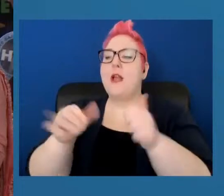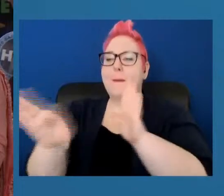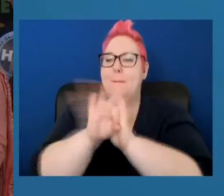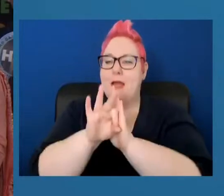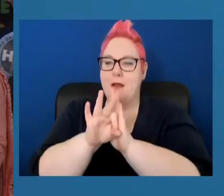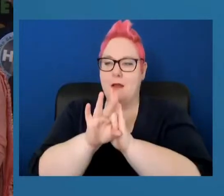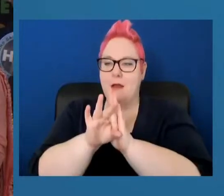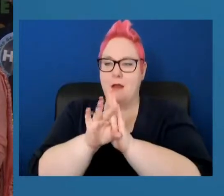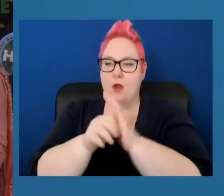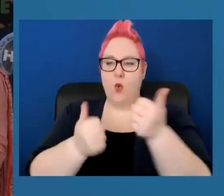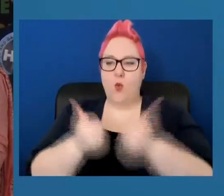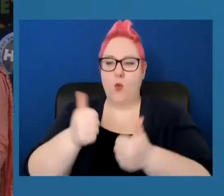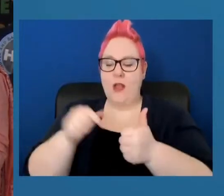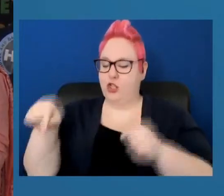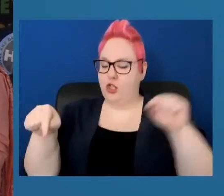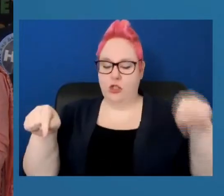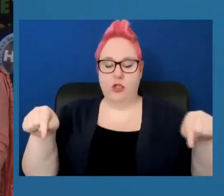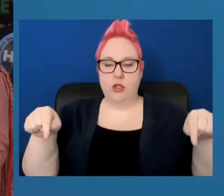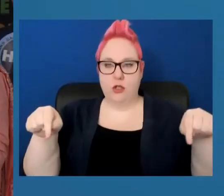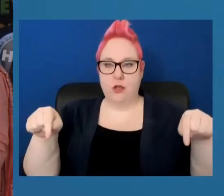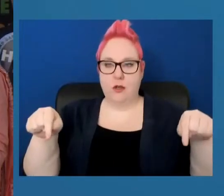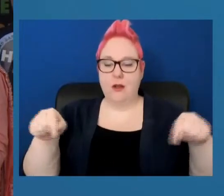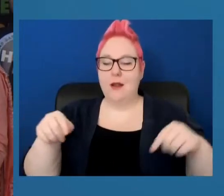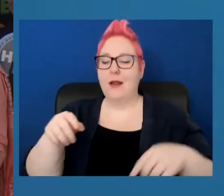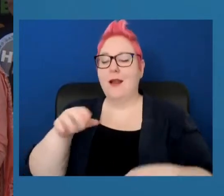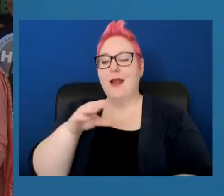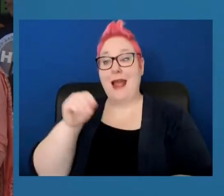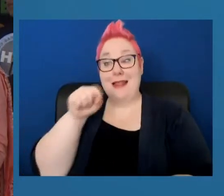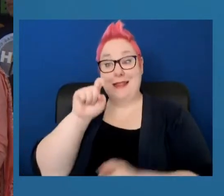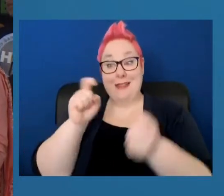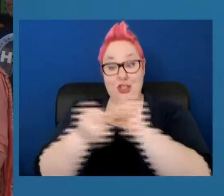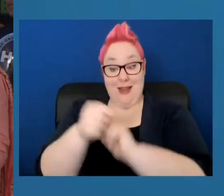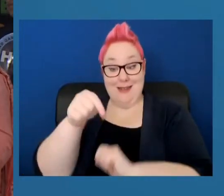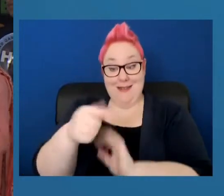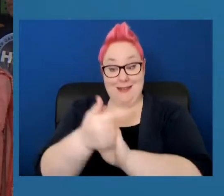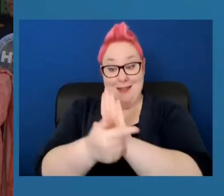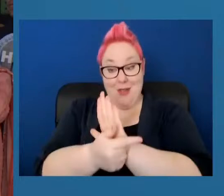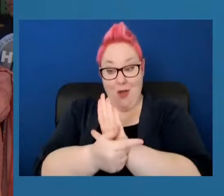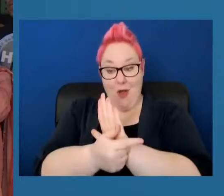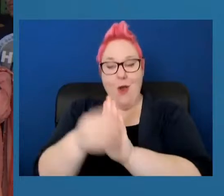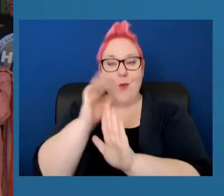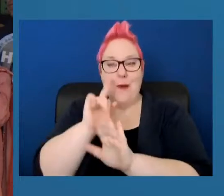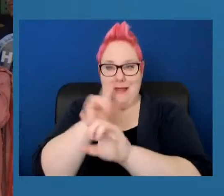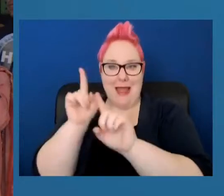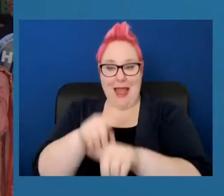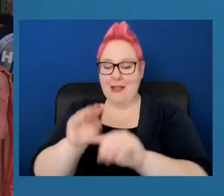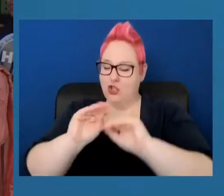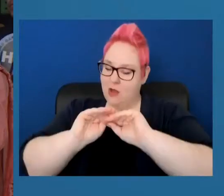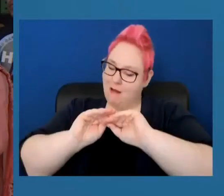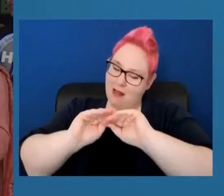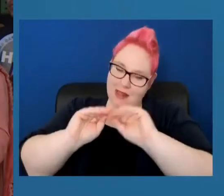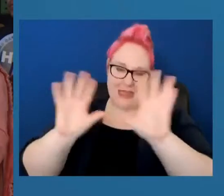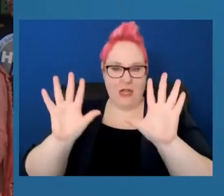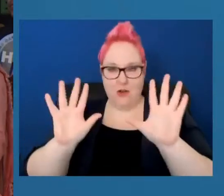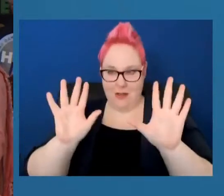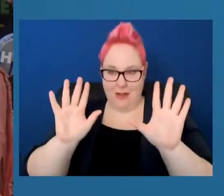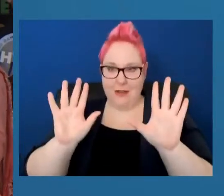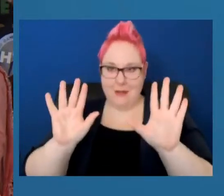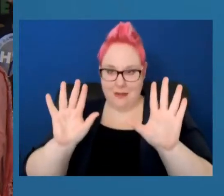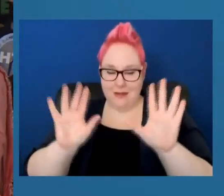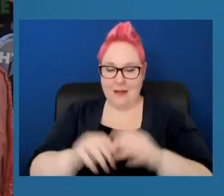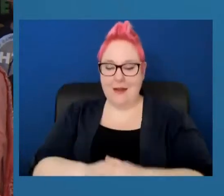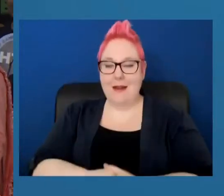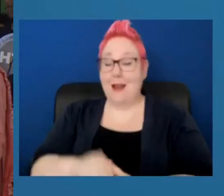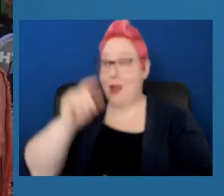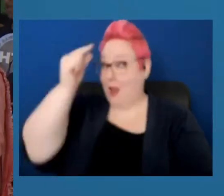And the second change to this law answers that question. It answers it clearly, it answers it unequivocally. The governor, the leader,